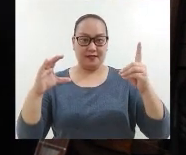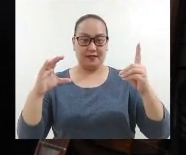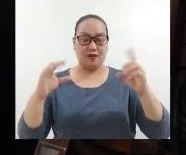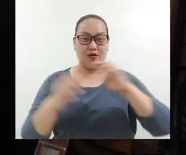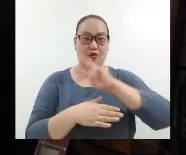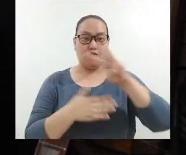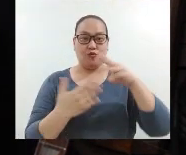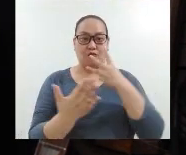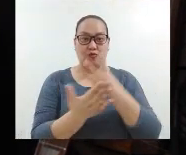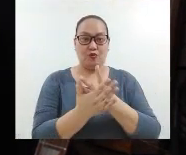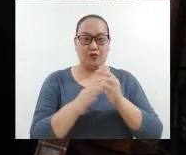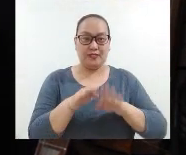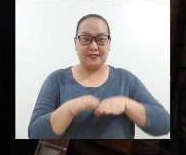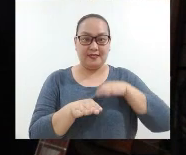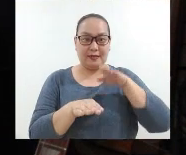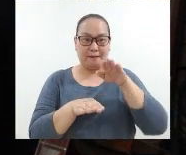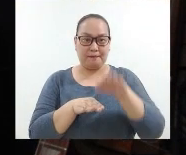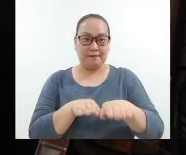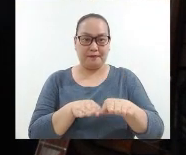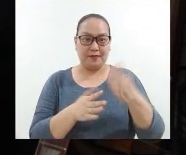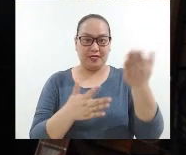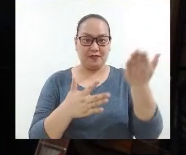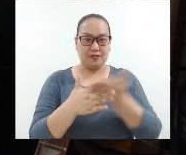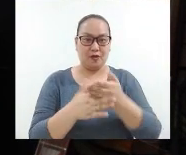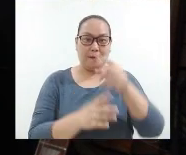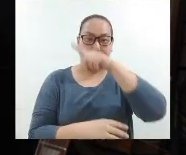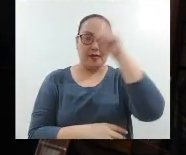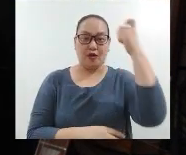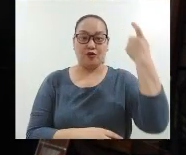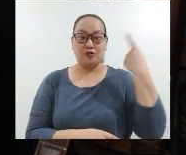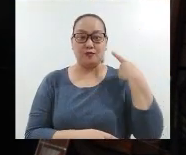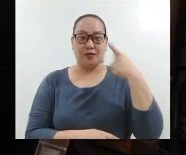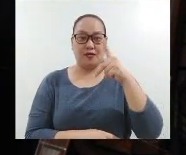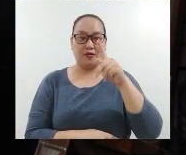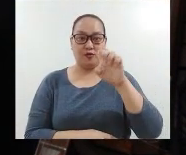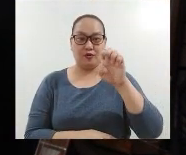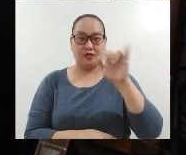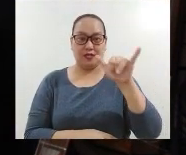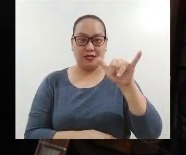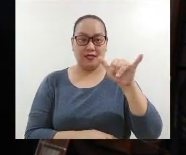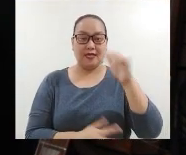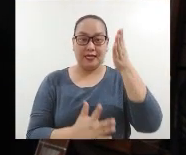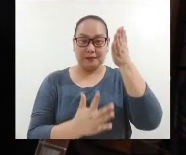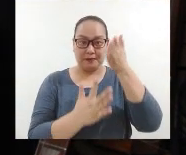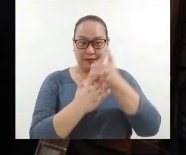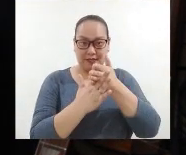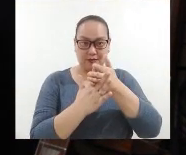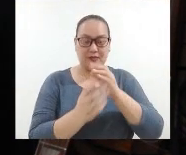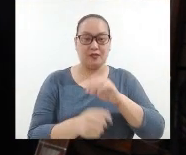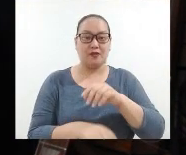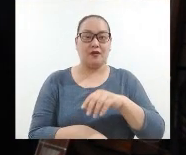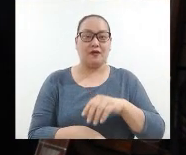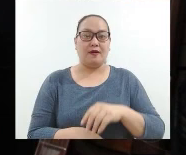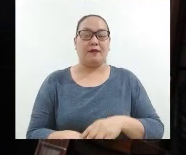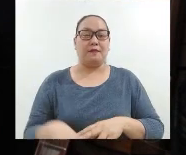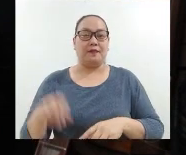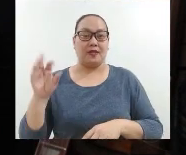whole step interval because there is a key in between. while